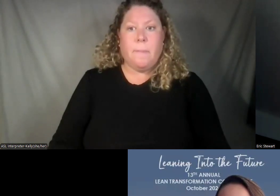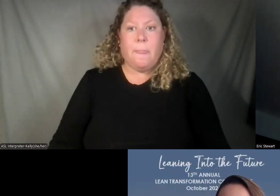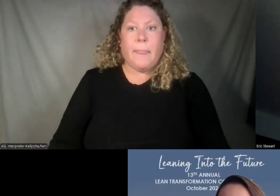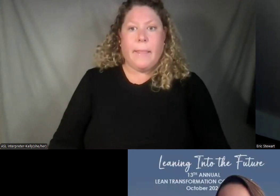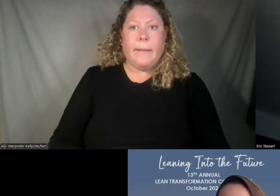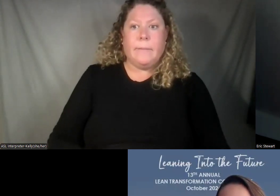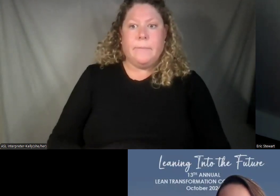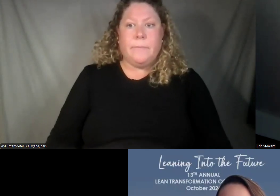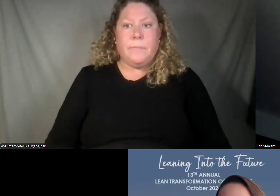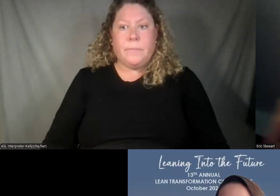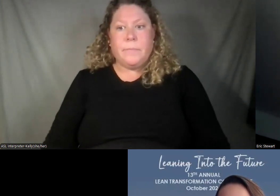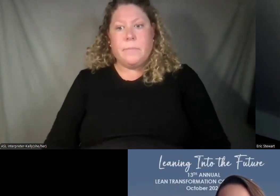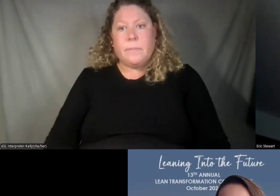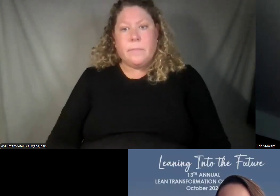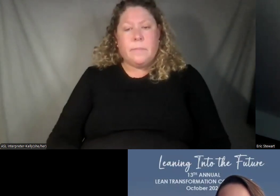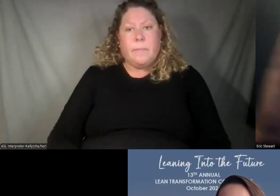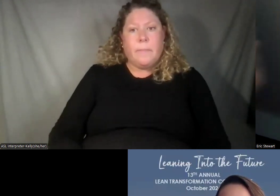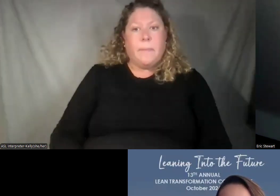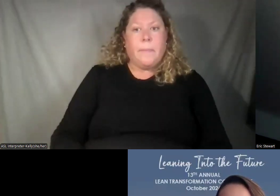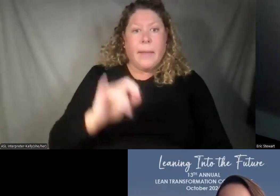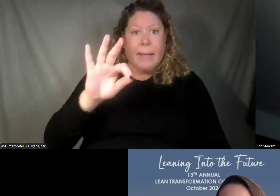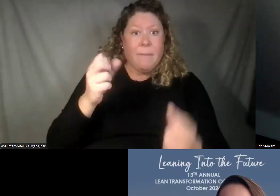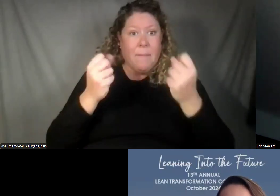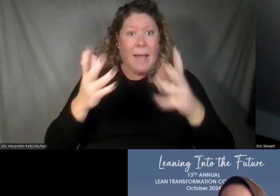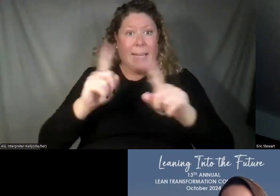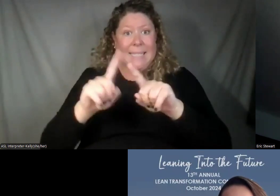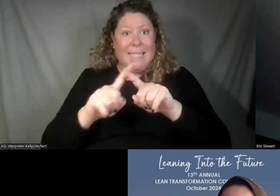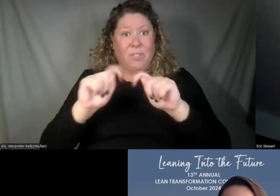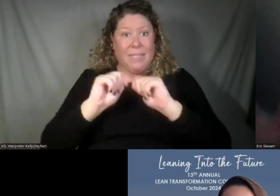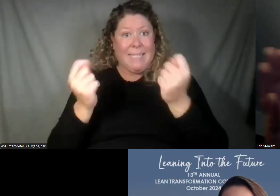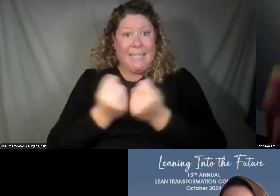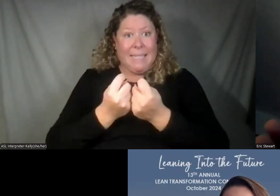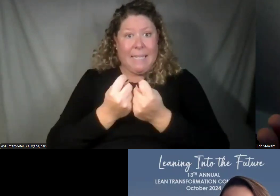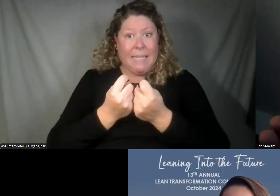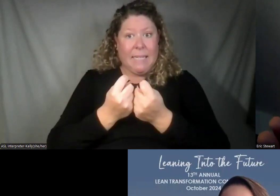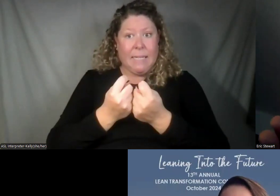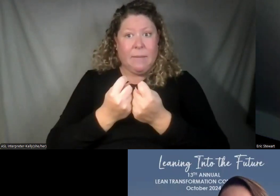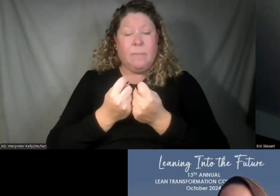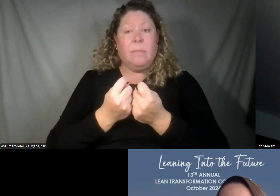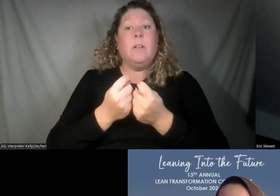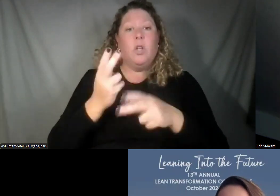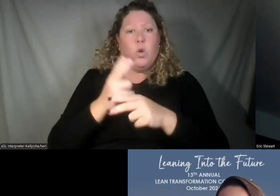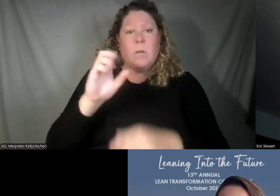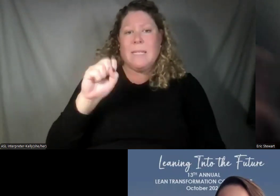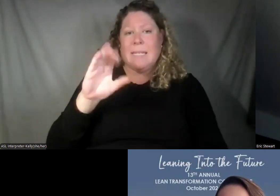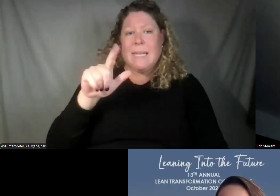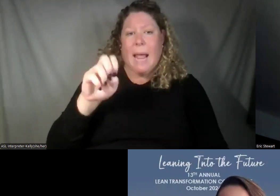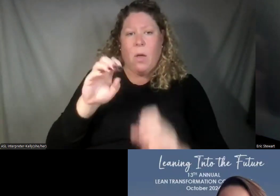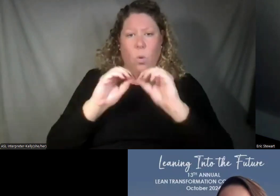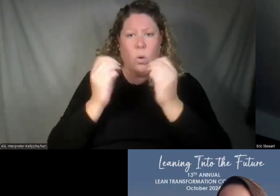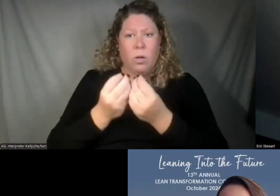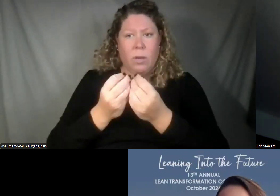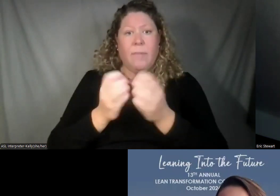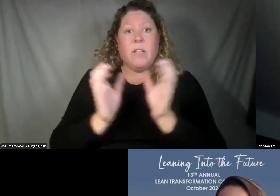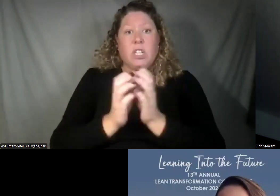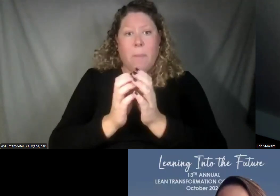lots of different teams, then that scaled organization that they talked about, using small teams that have a